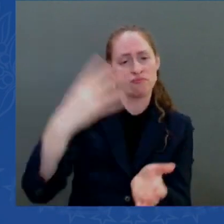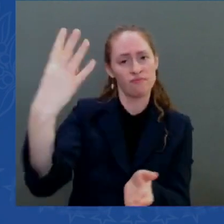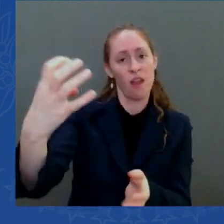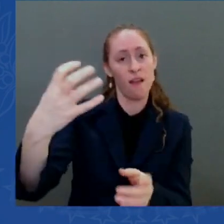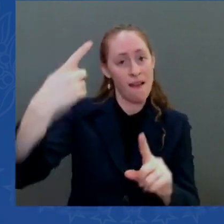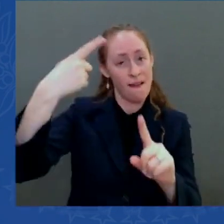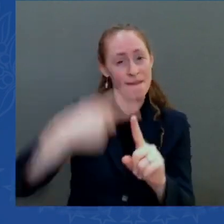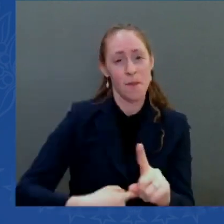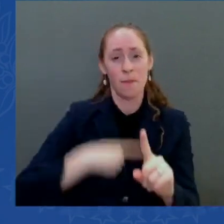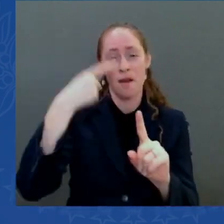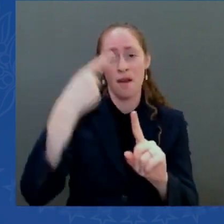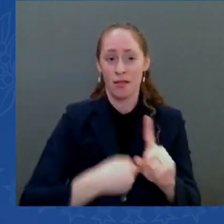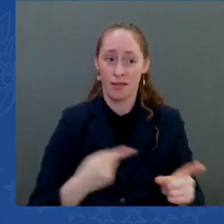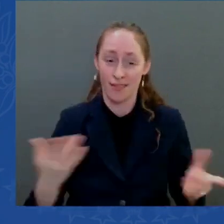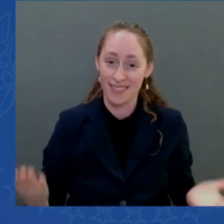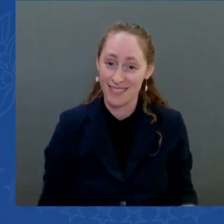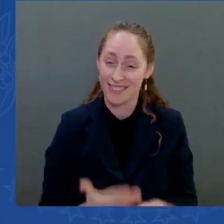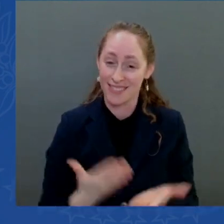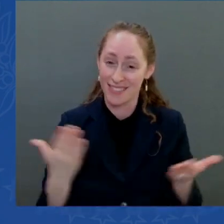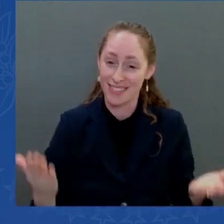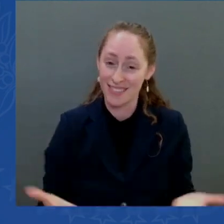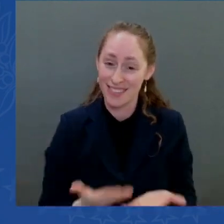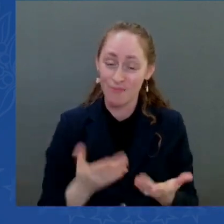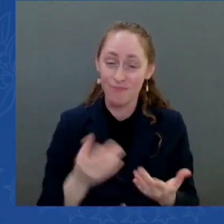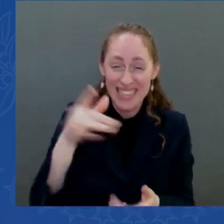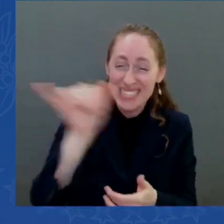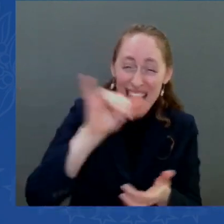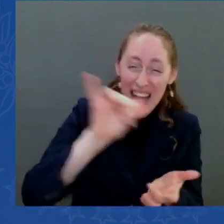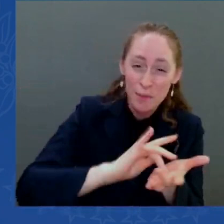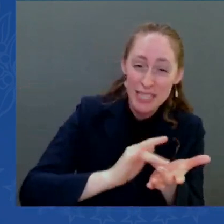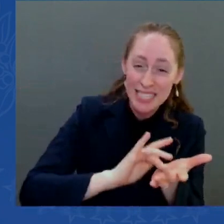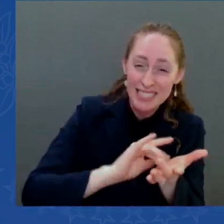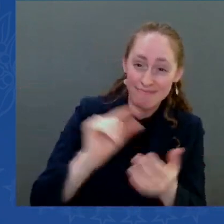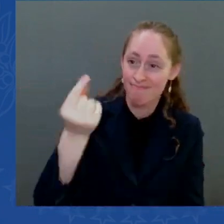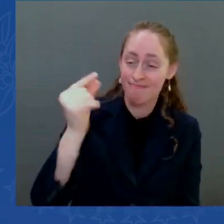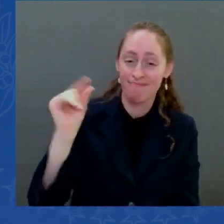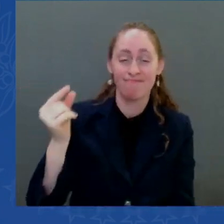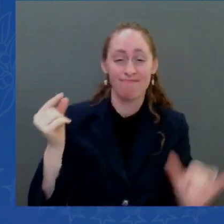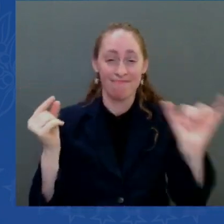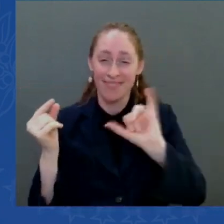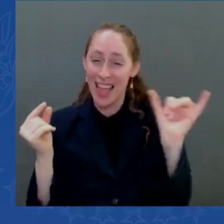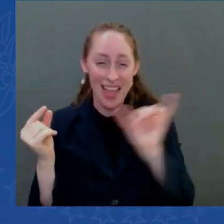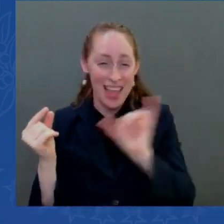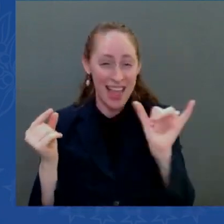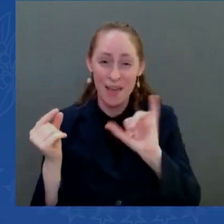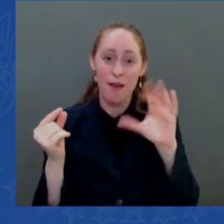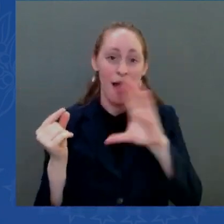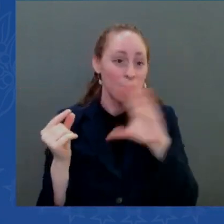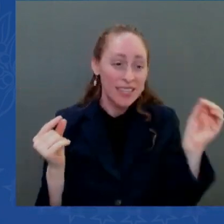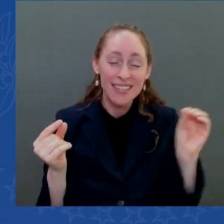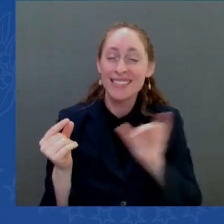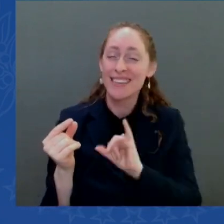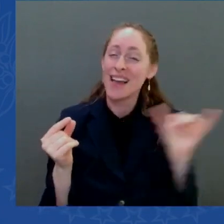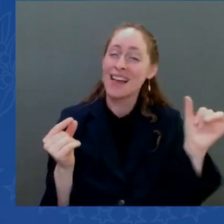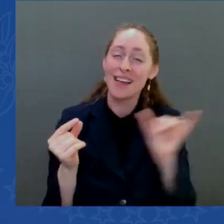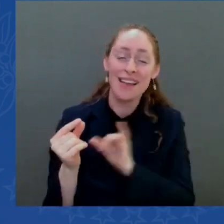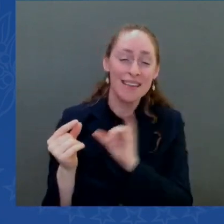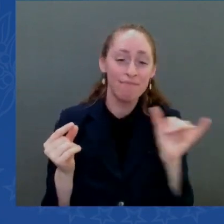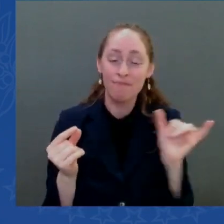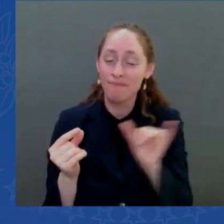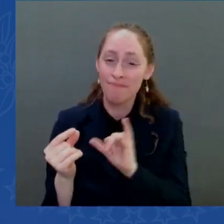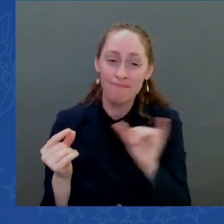same exact drug, the same exact company, same distribution, costs